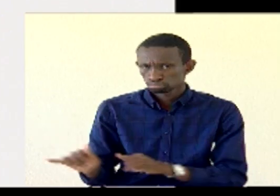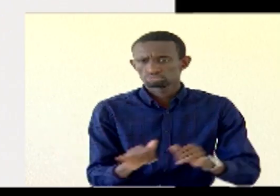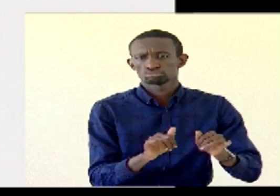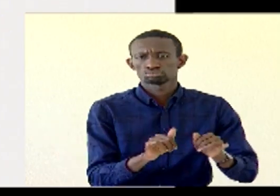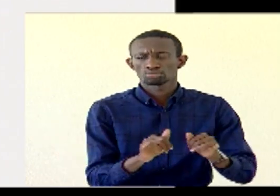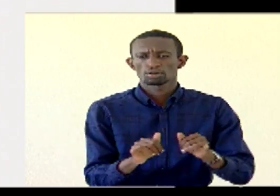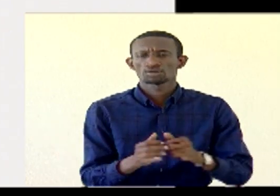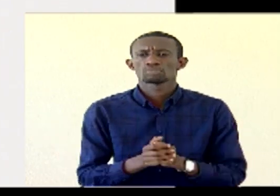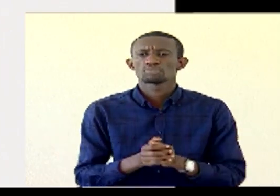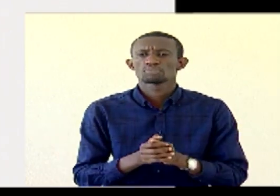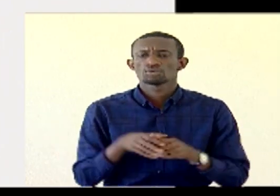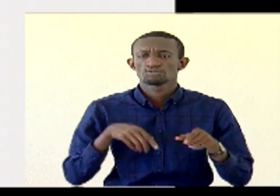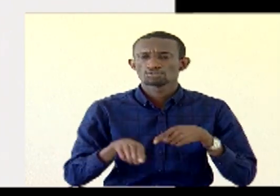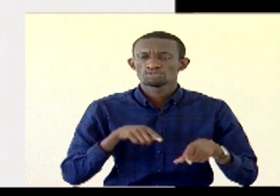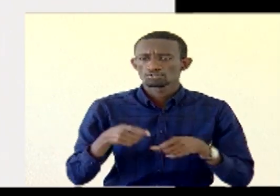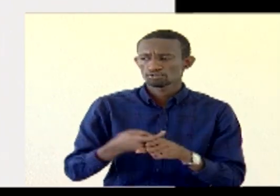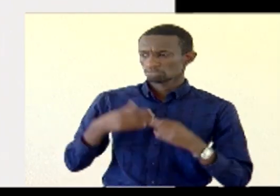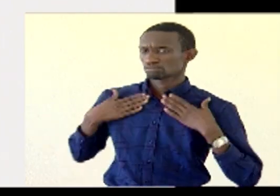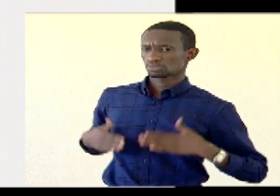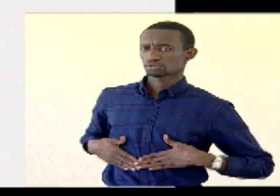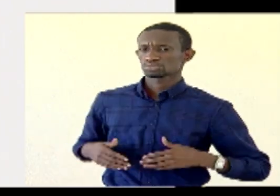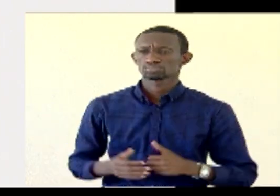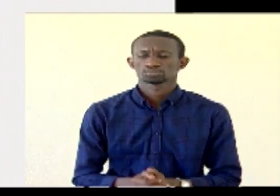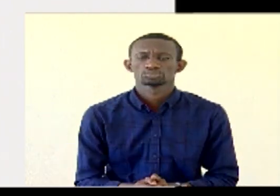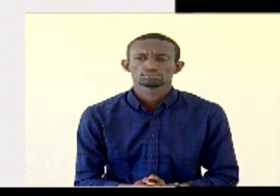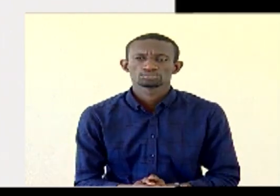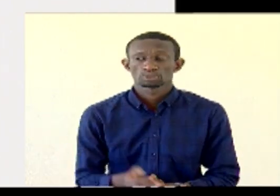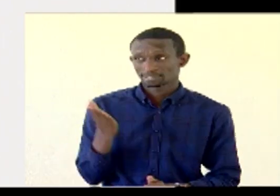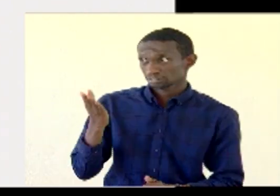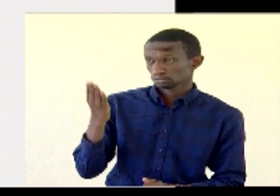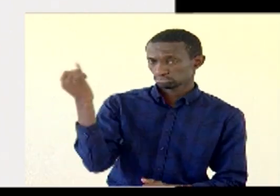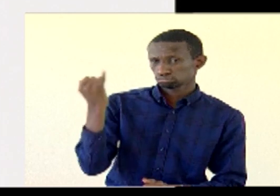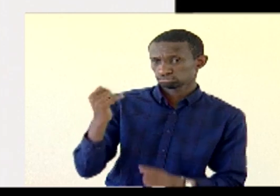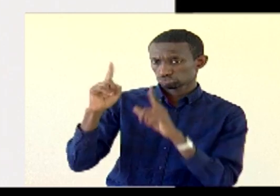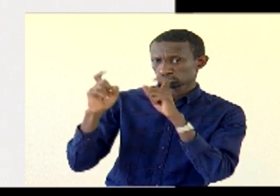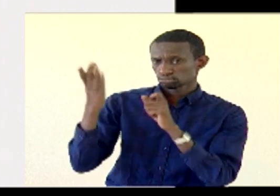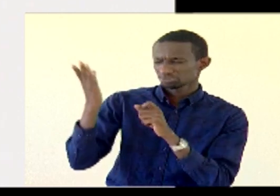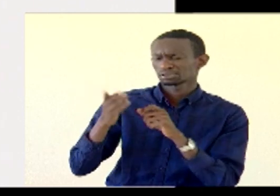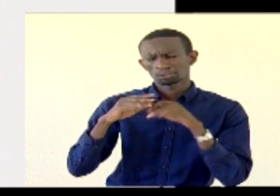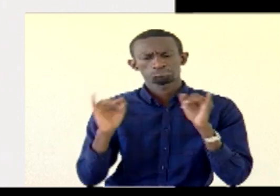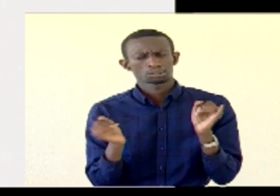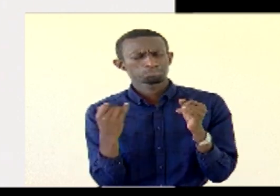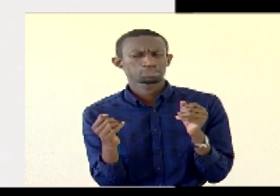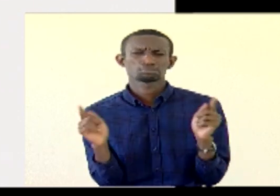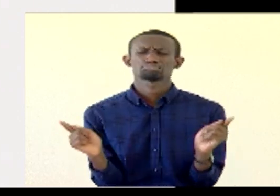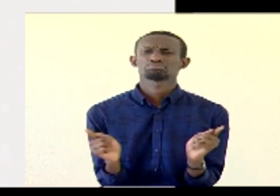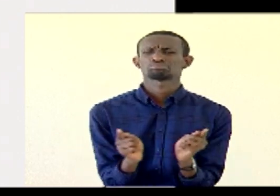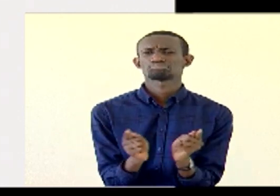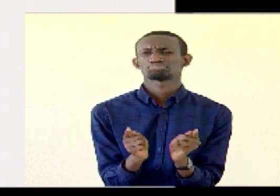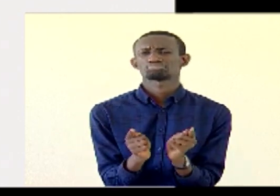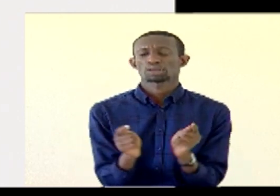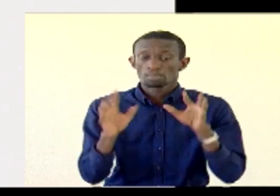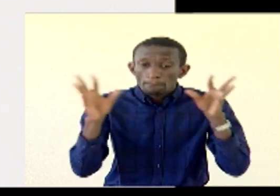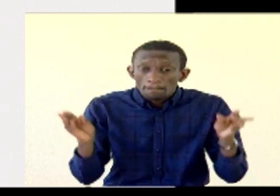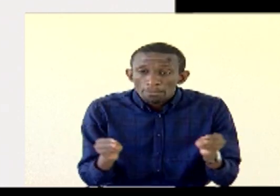to outside of the body. So that chart is trying to summarize the parts of the urinary